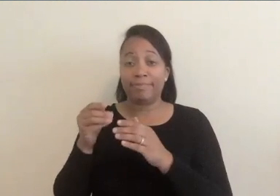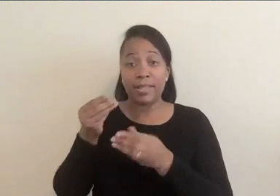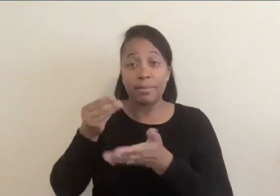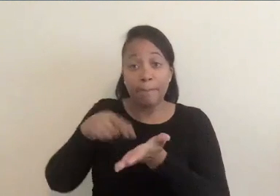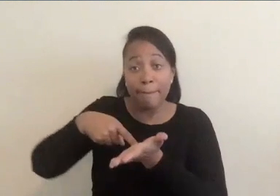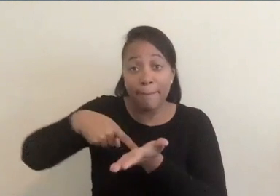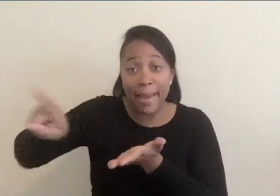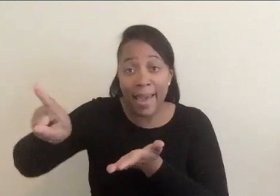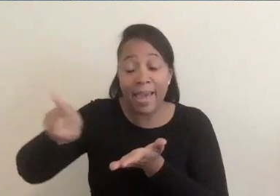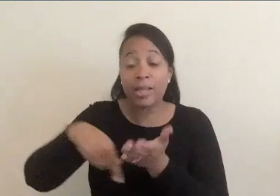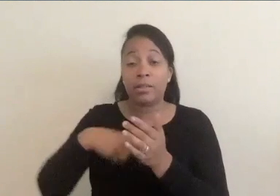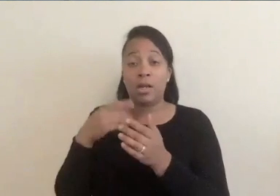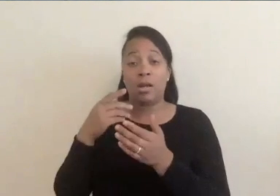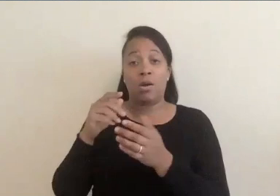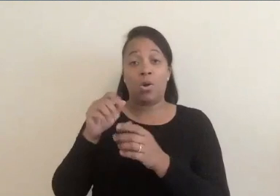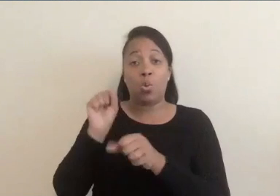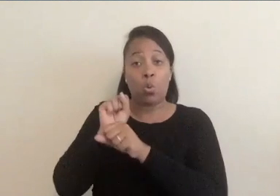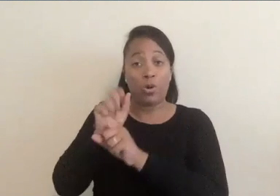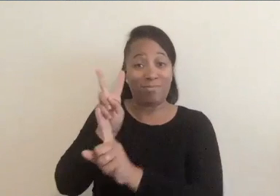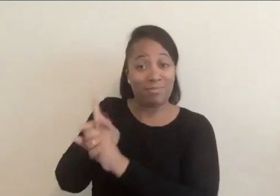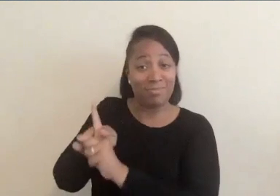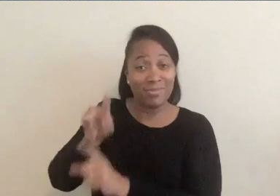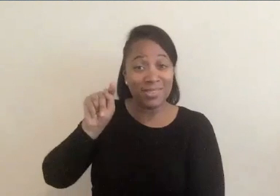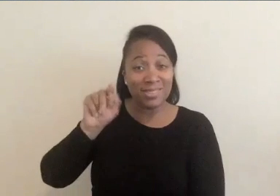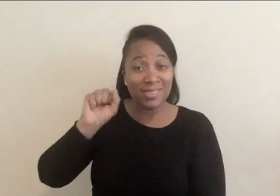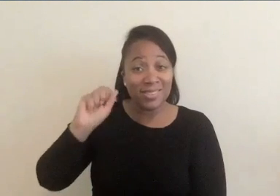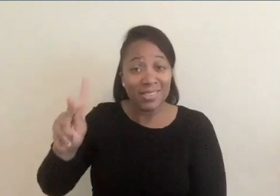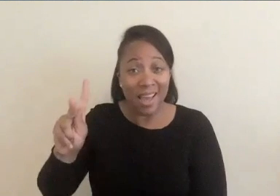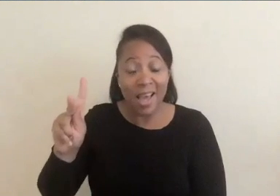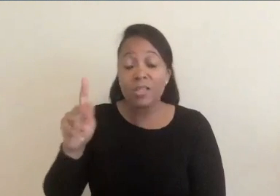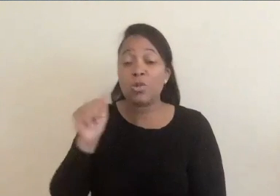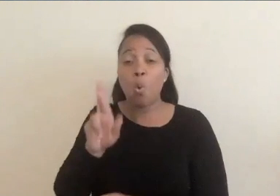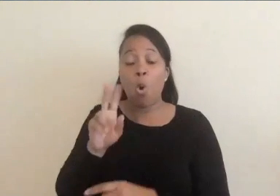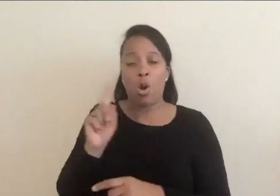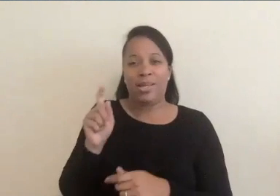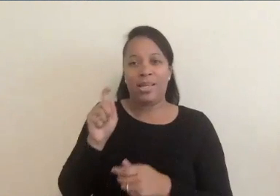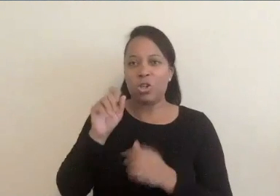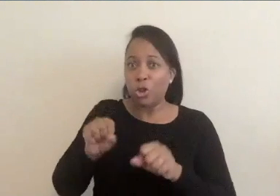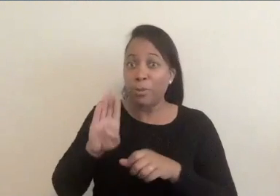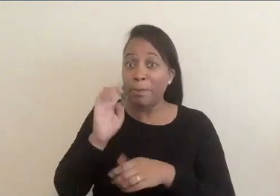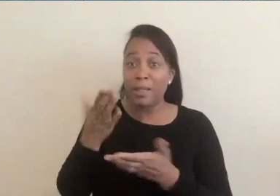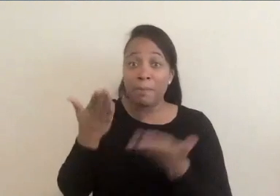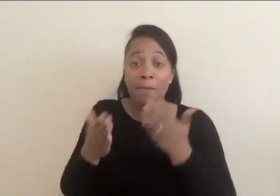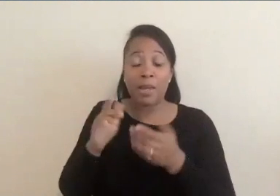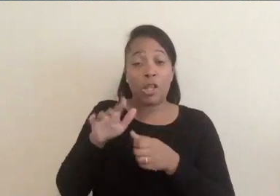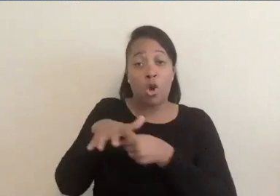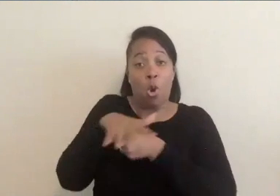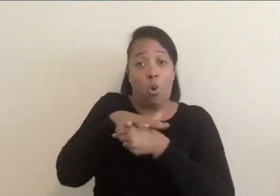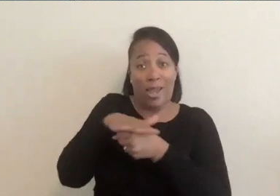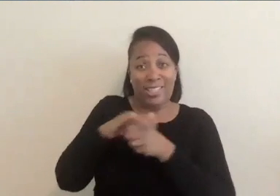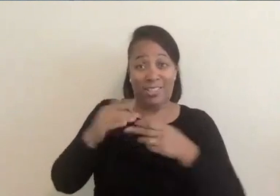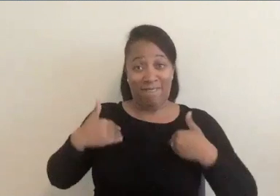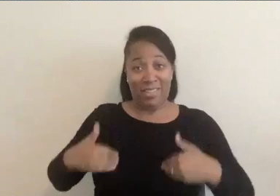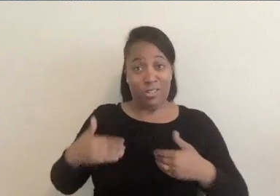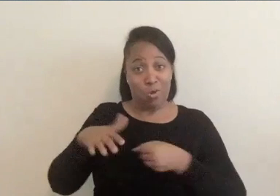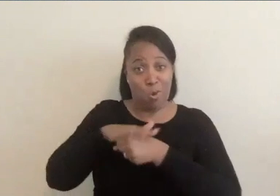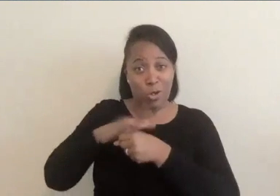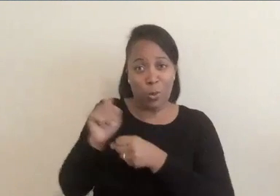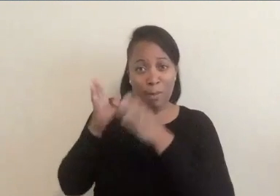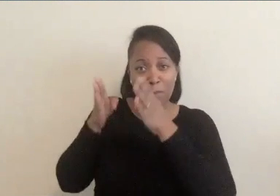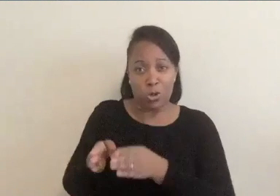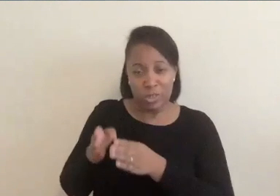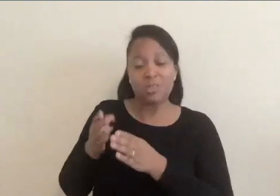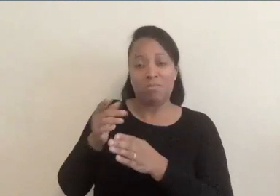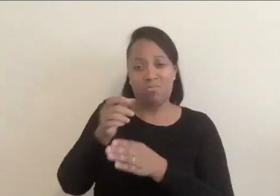basic compensation, it could be a work assignment, it could even be where the physical location someone is assigned to